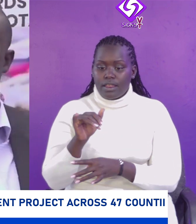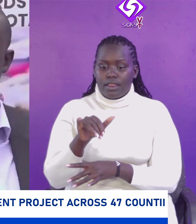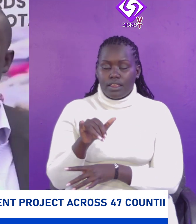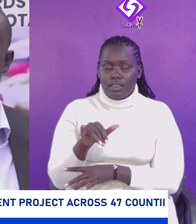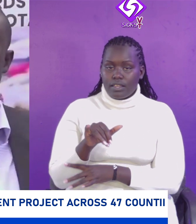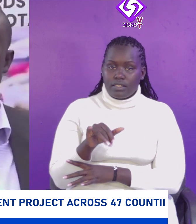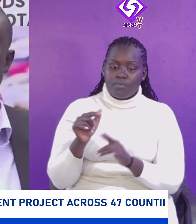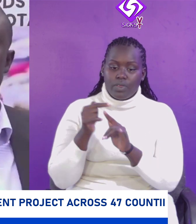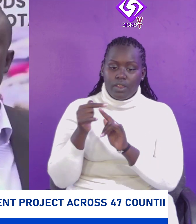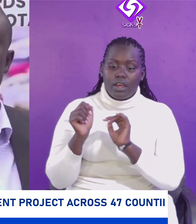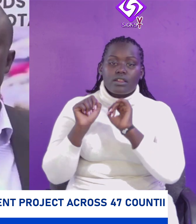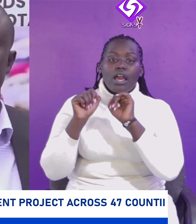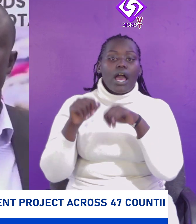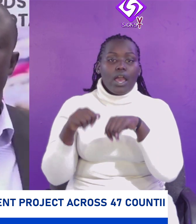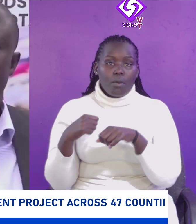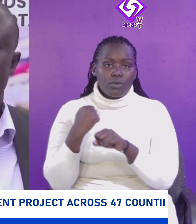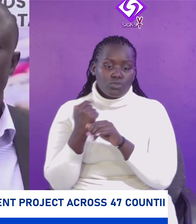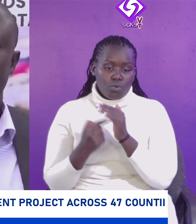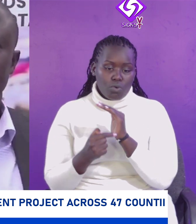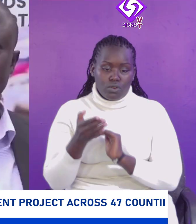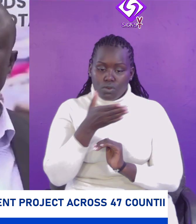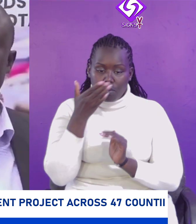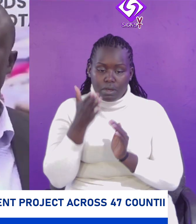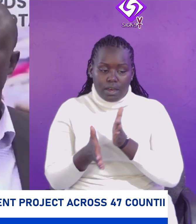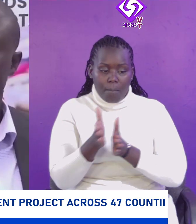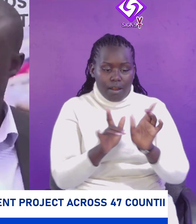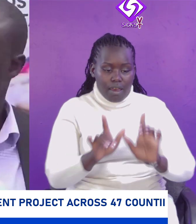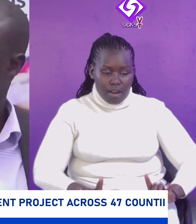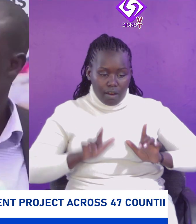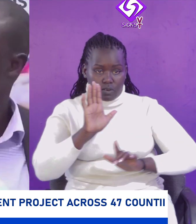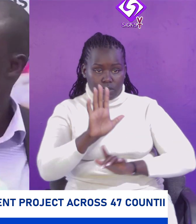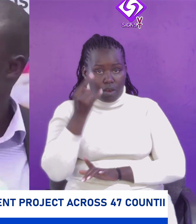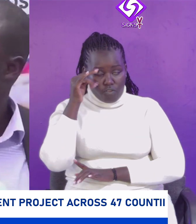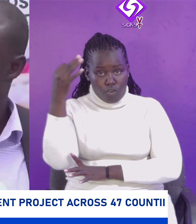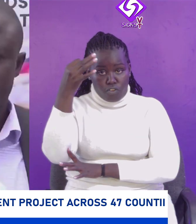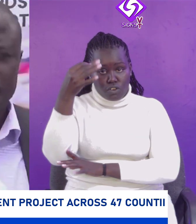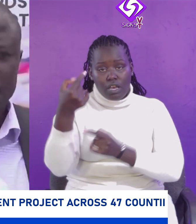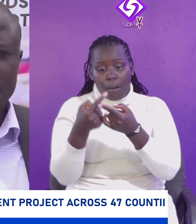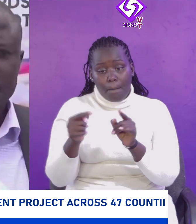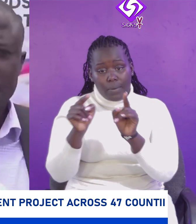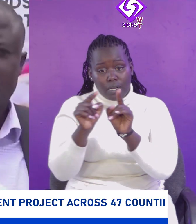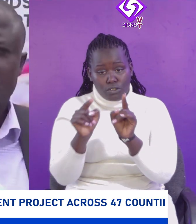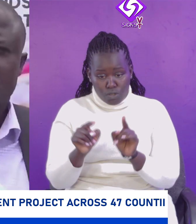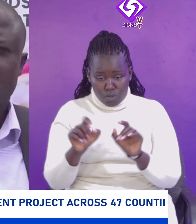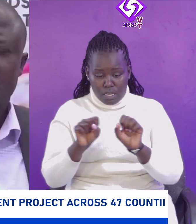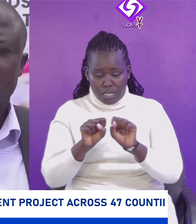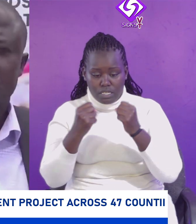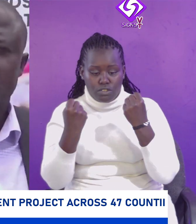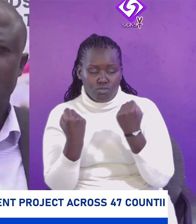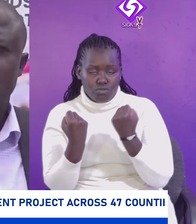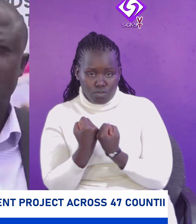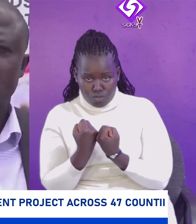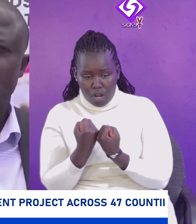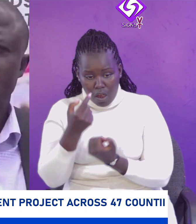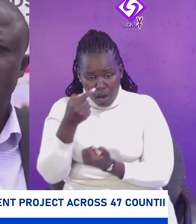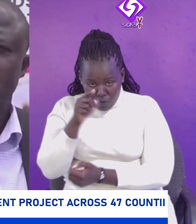they are able to better plan their lives for future, but also for as a social safety net for